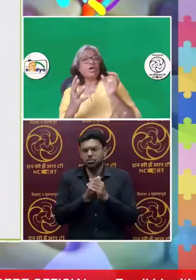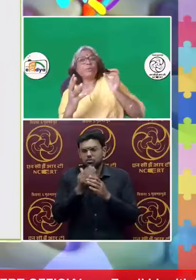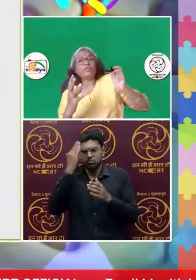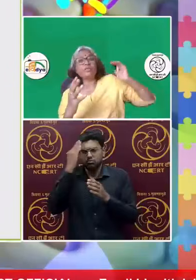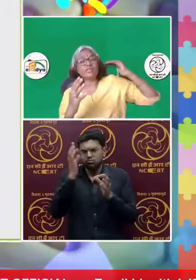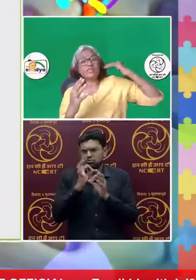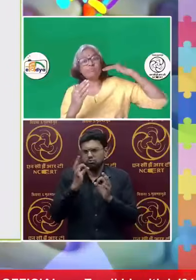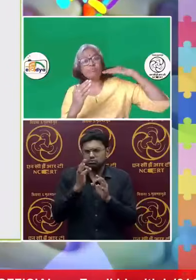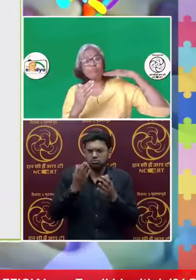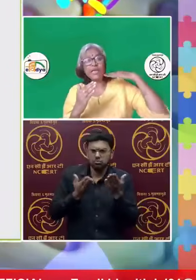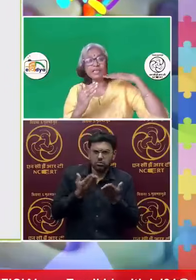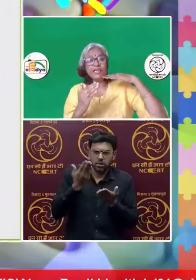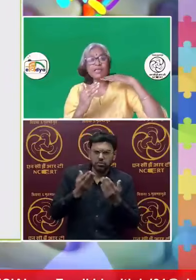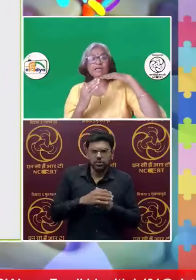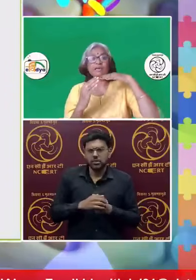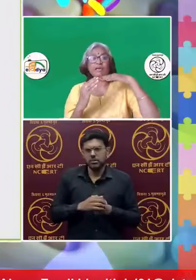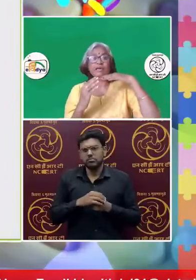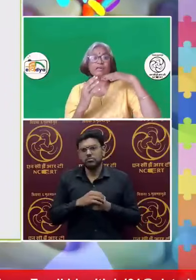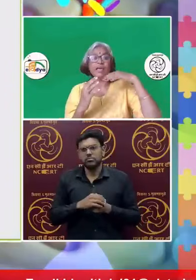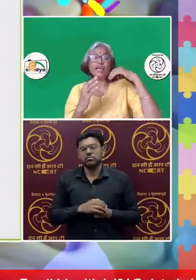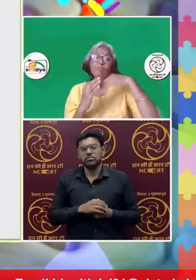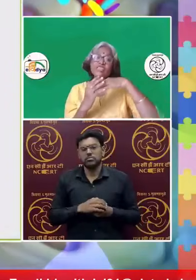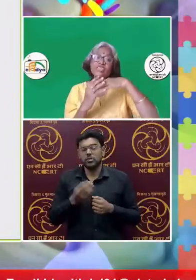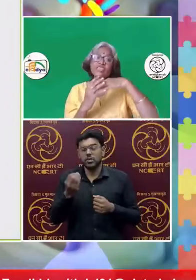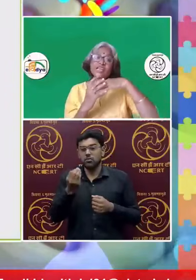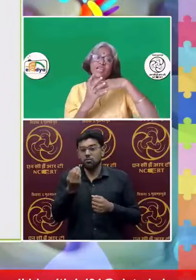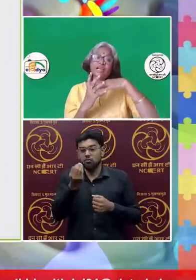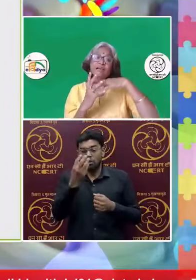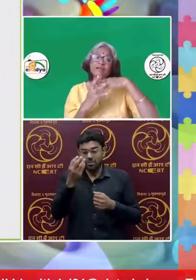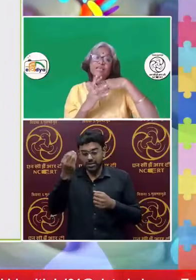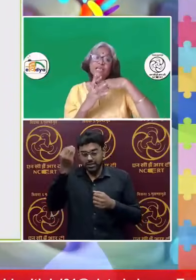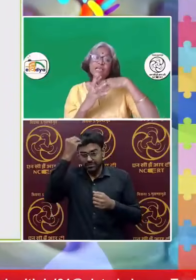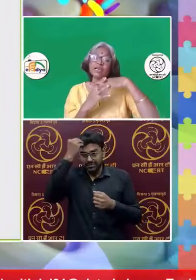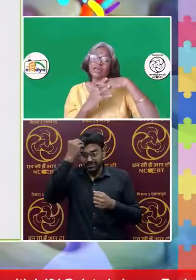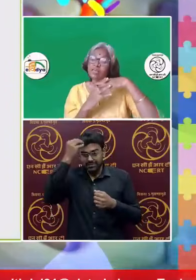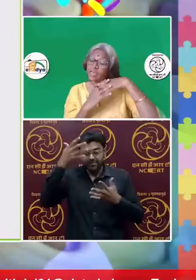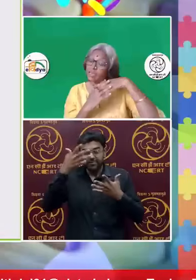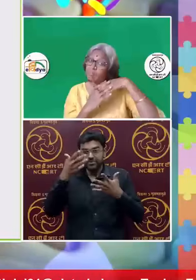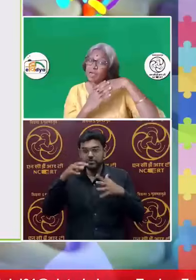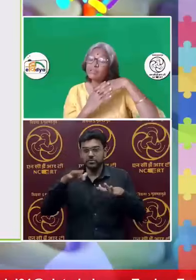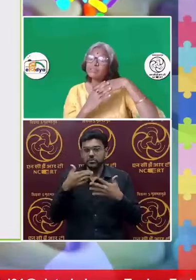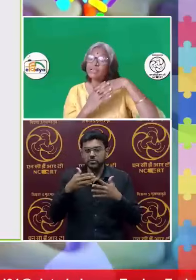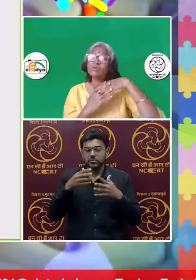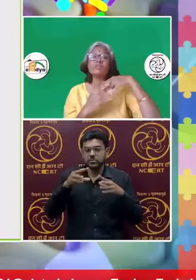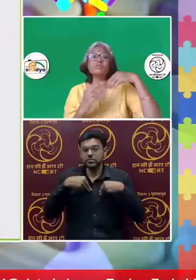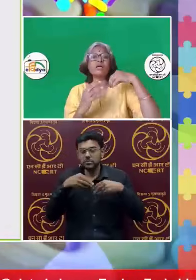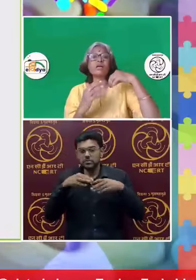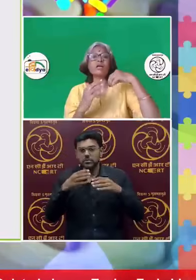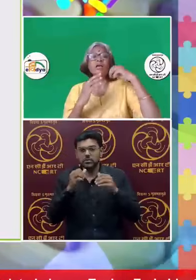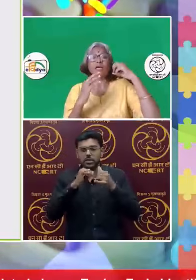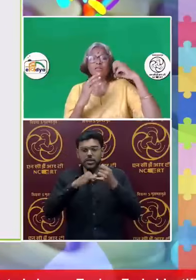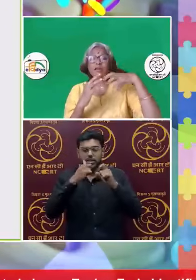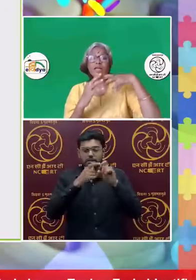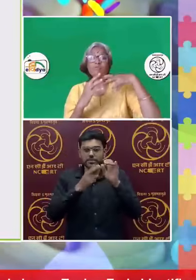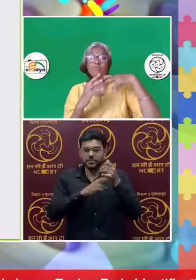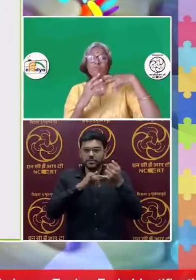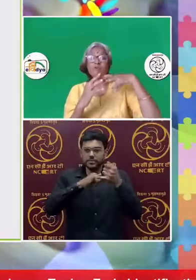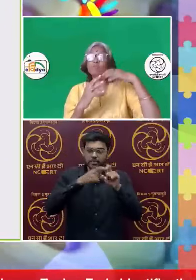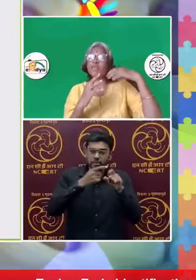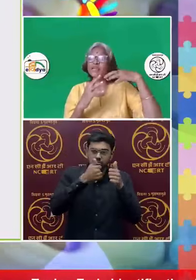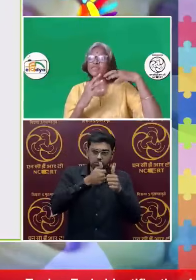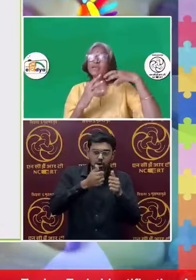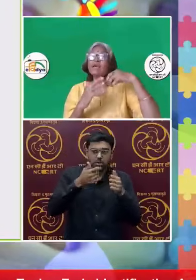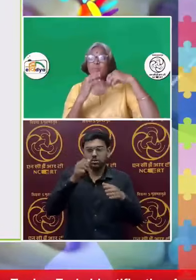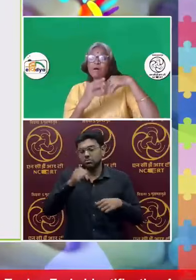know whether it is getting, the input is taken in by the sense organs are in the right